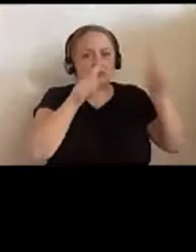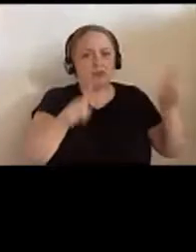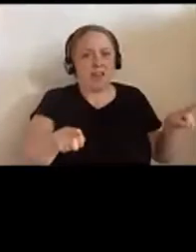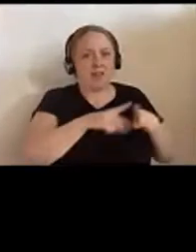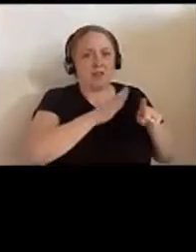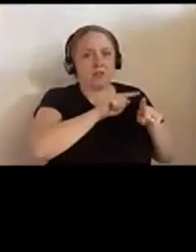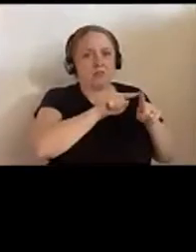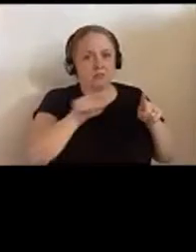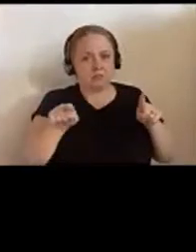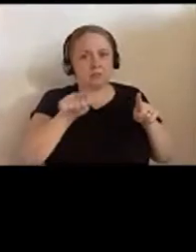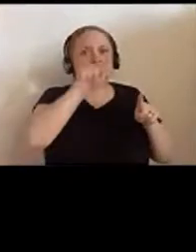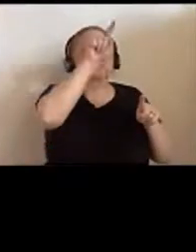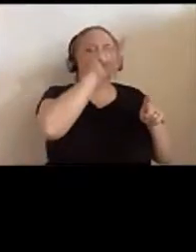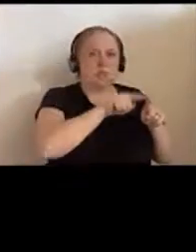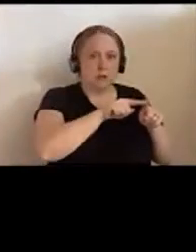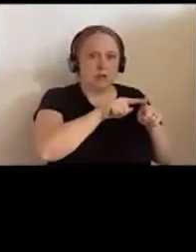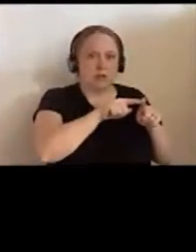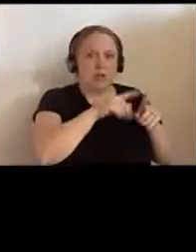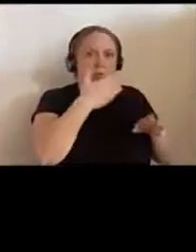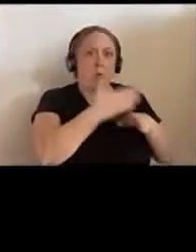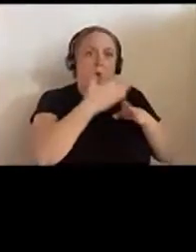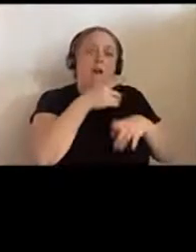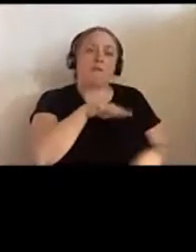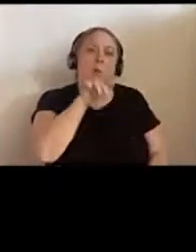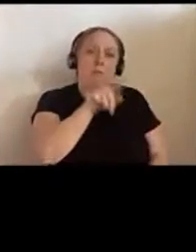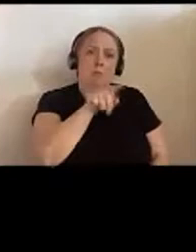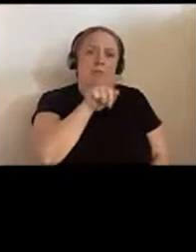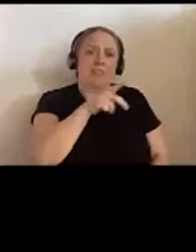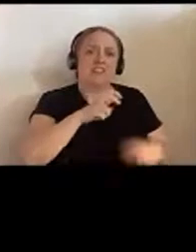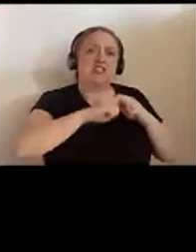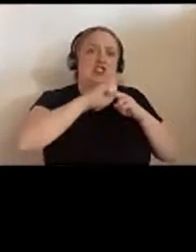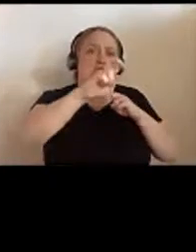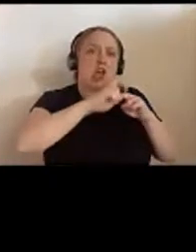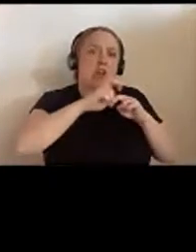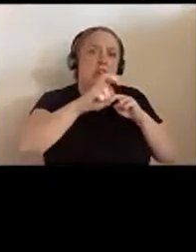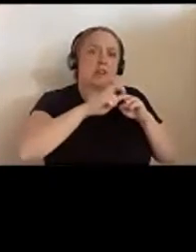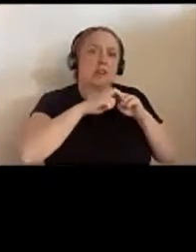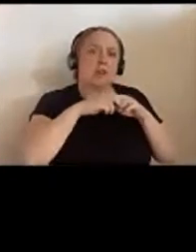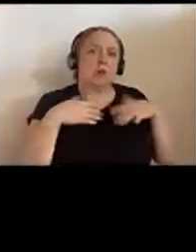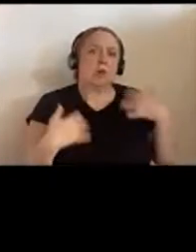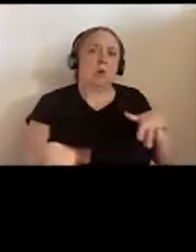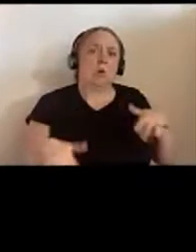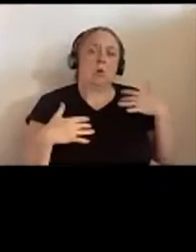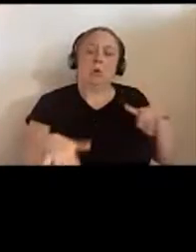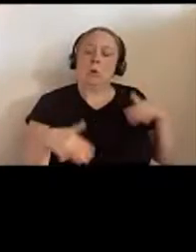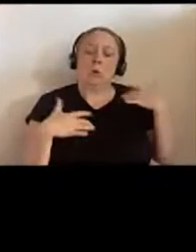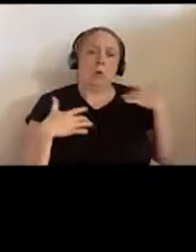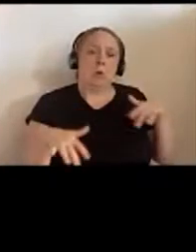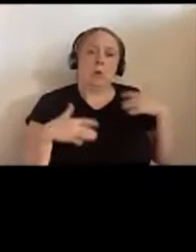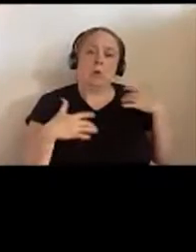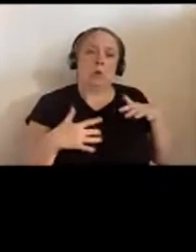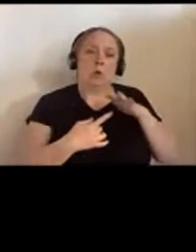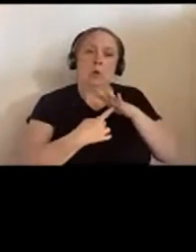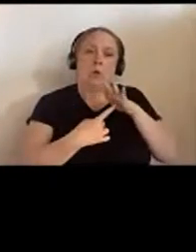And the work that came out of this journey ended up being one of the most poignant pieces